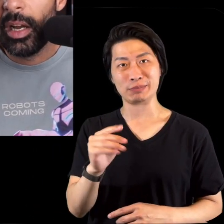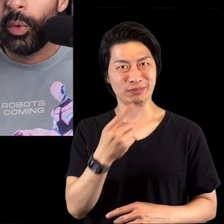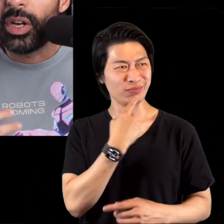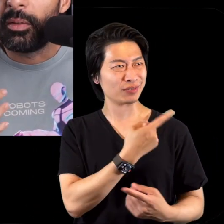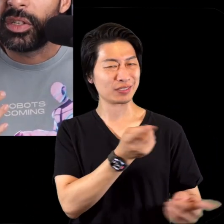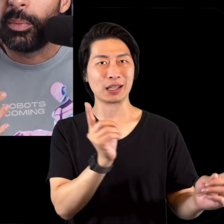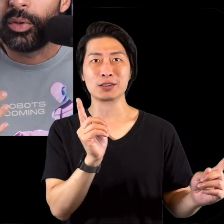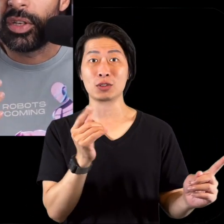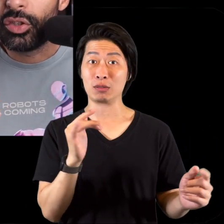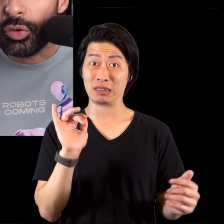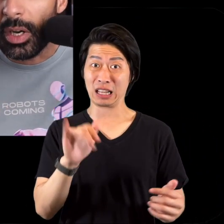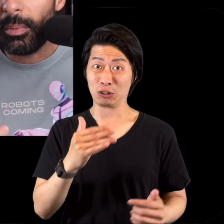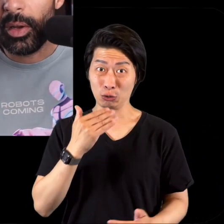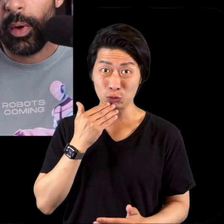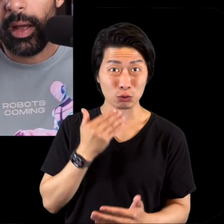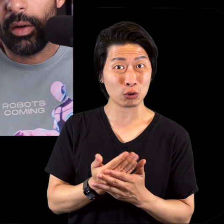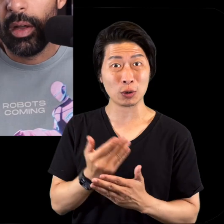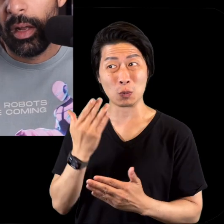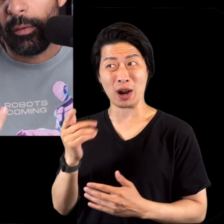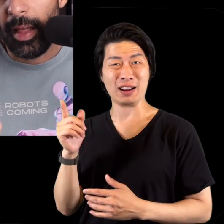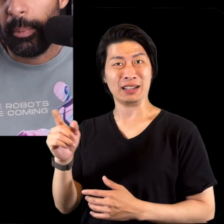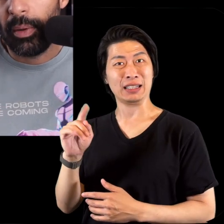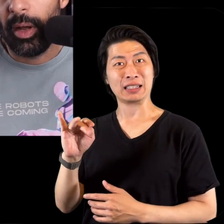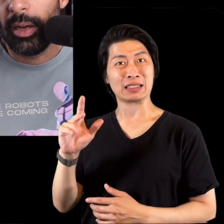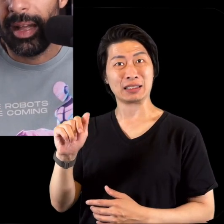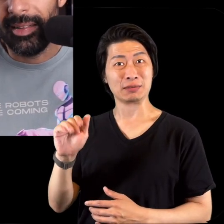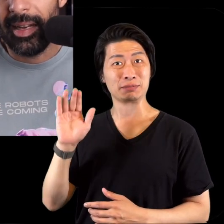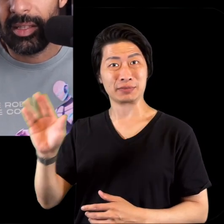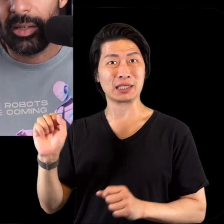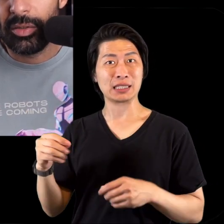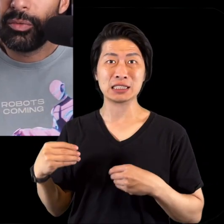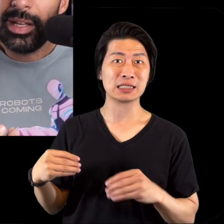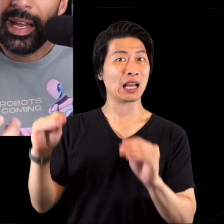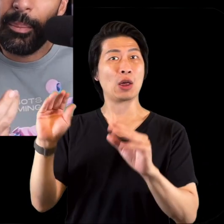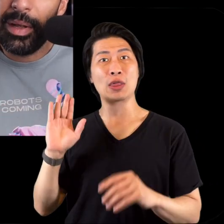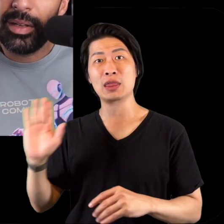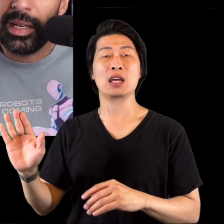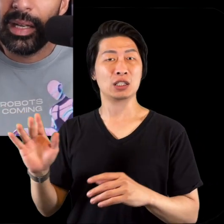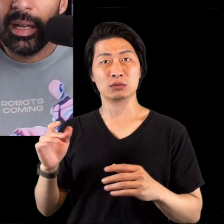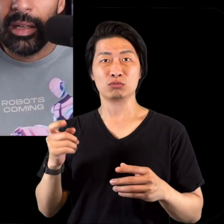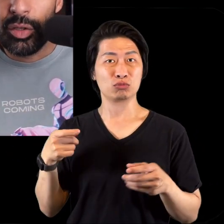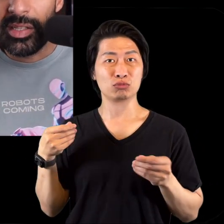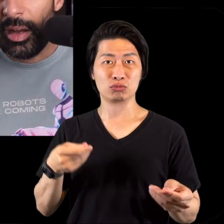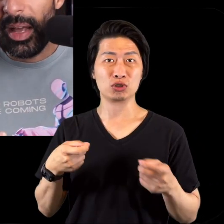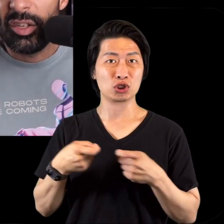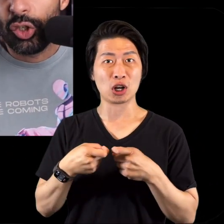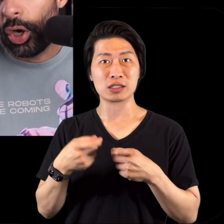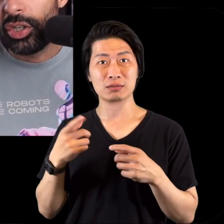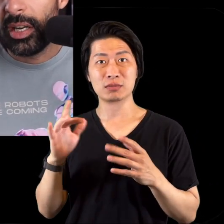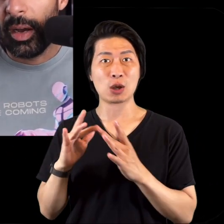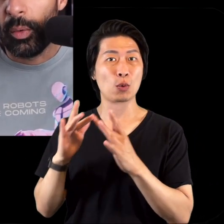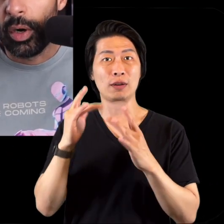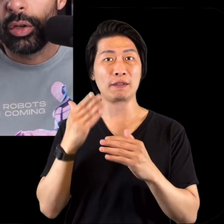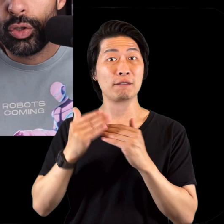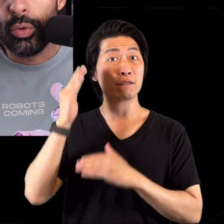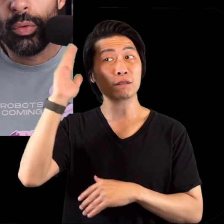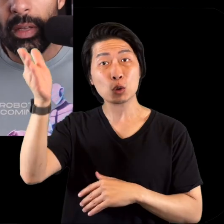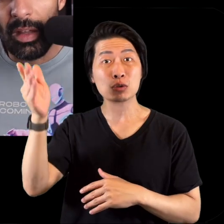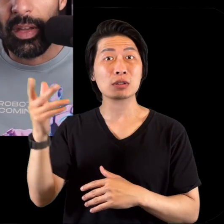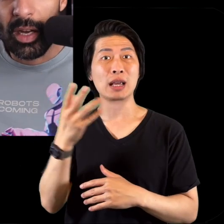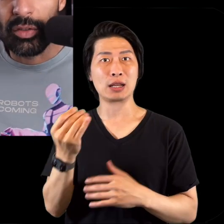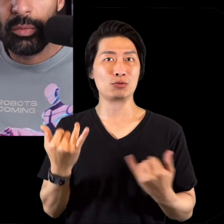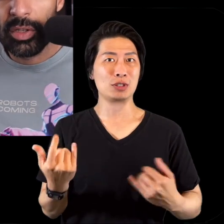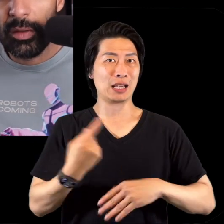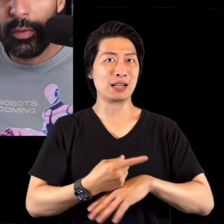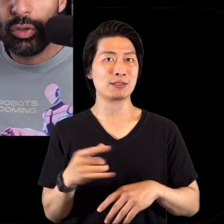standard, which obviously bodes extremely well for that plug and Tesla's really ability to sell its charging network to